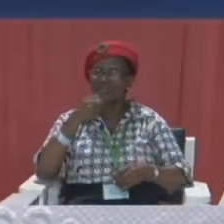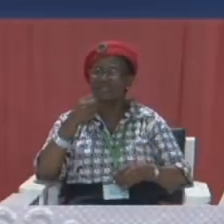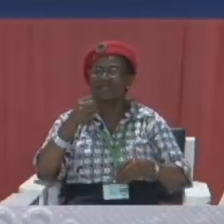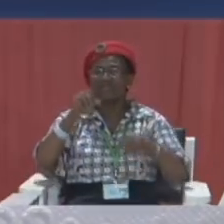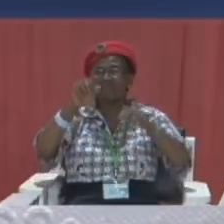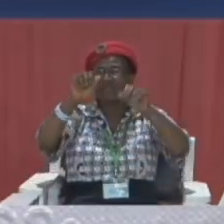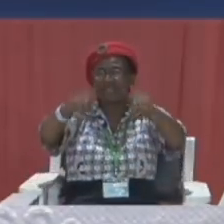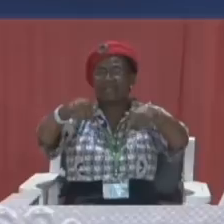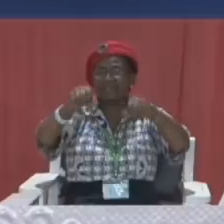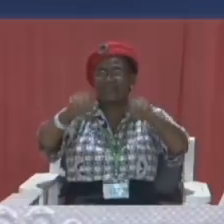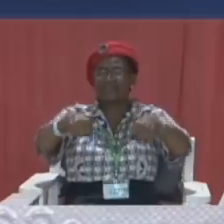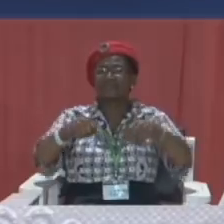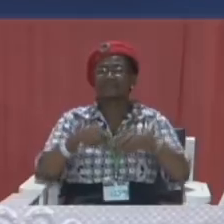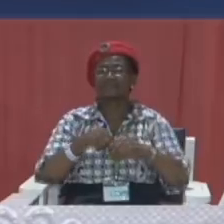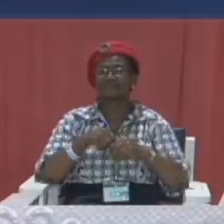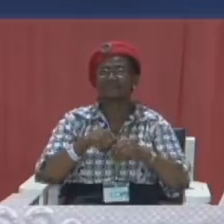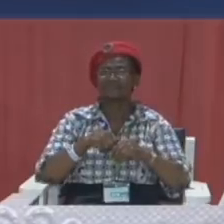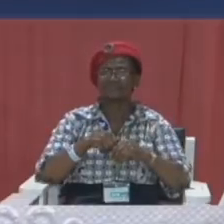because